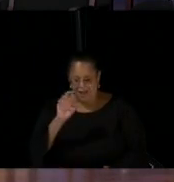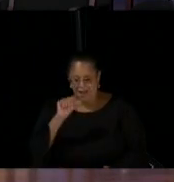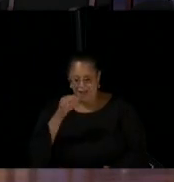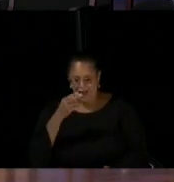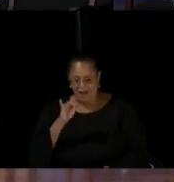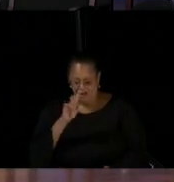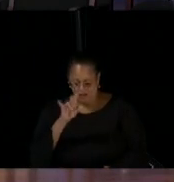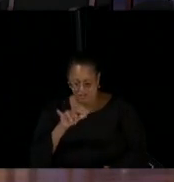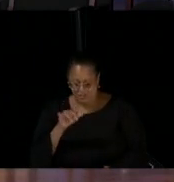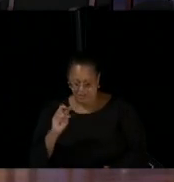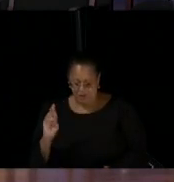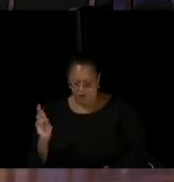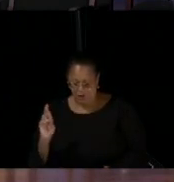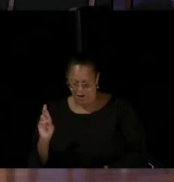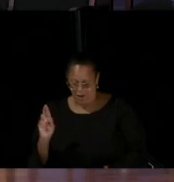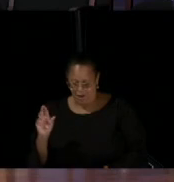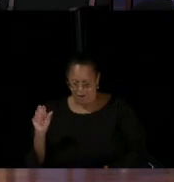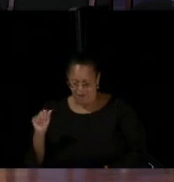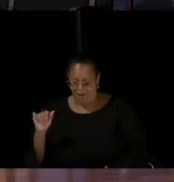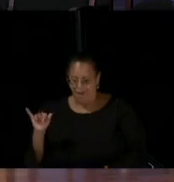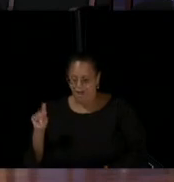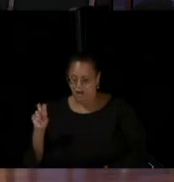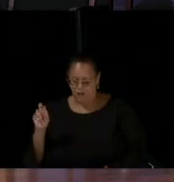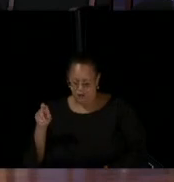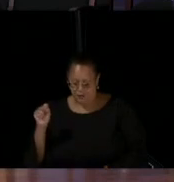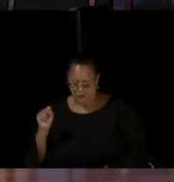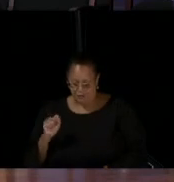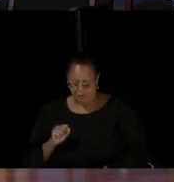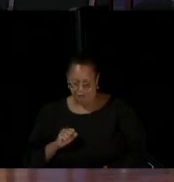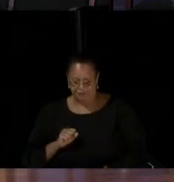Ashley Renee Ayers.